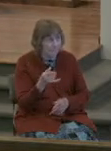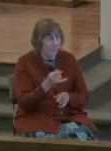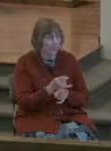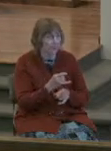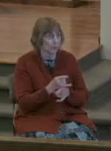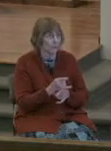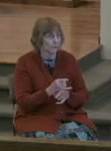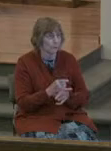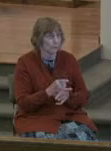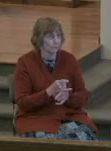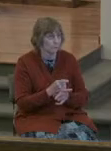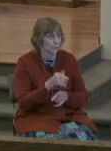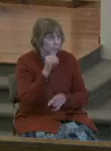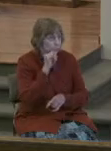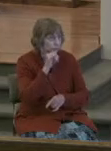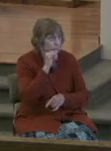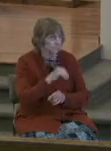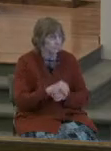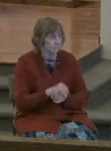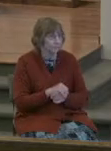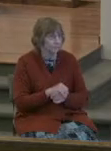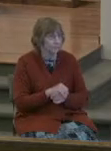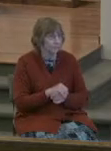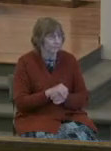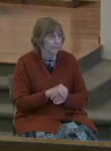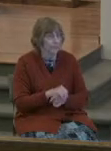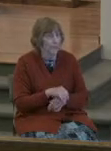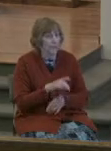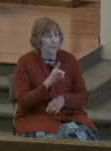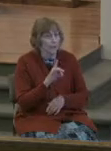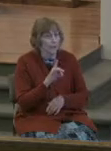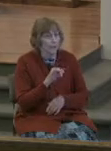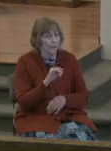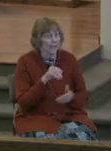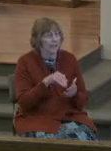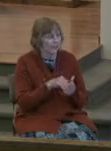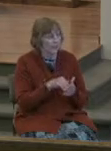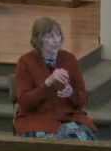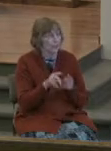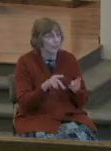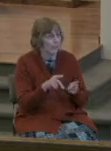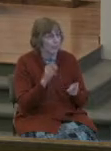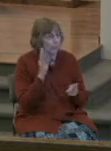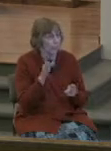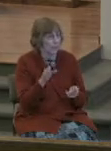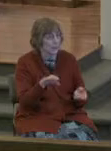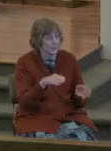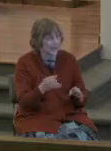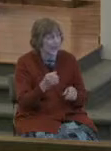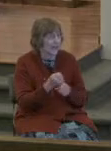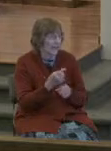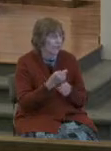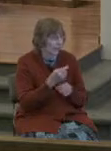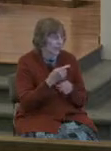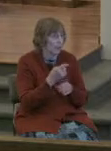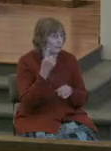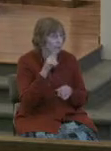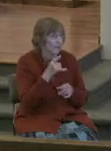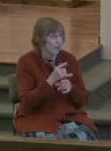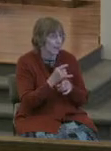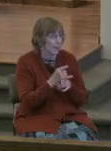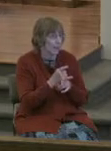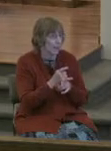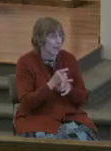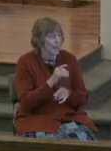staggering. An estimated 88,000 people in the U.S. will die a year due to alcohol. In